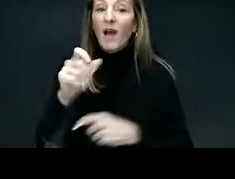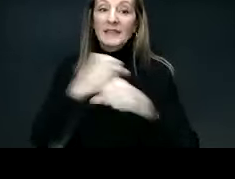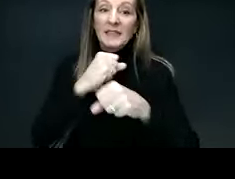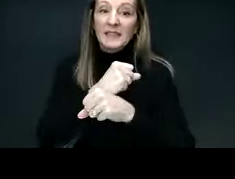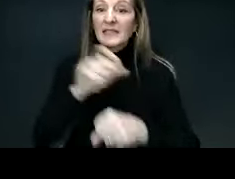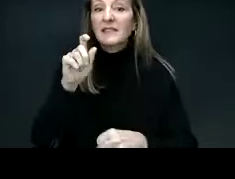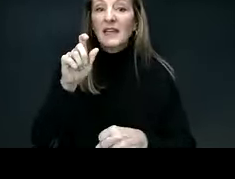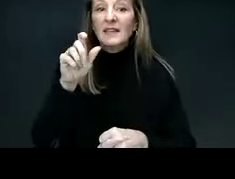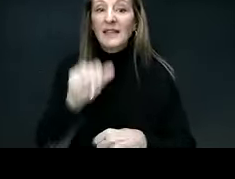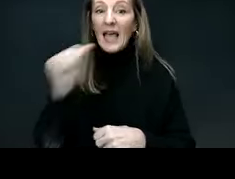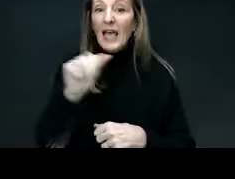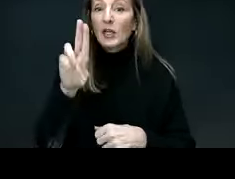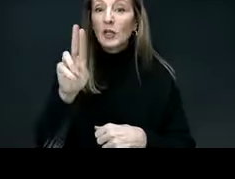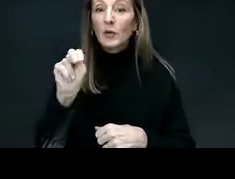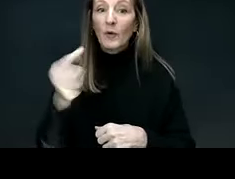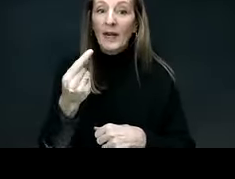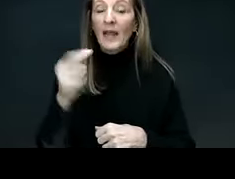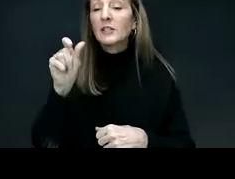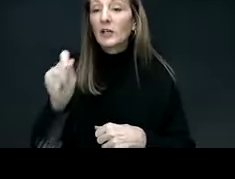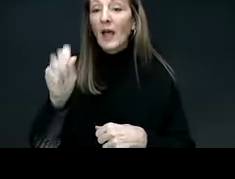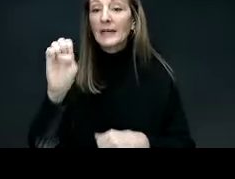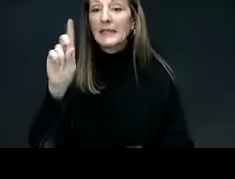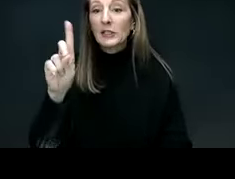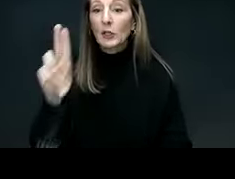disability.statistics@unh.edu or toll free at